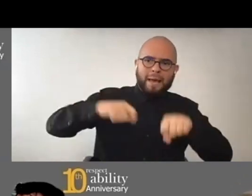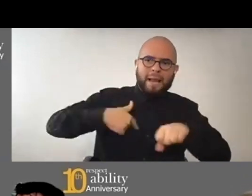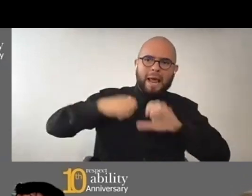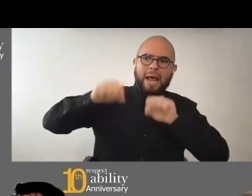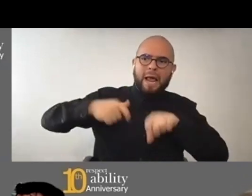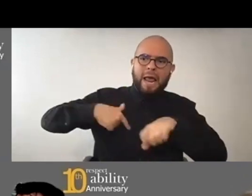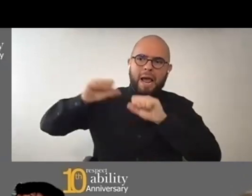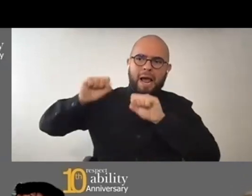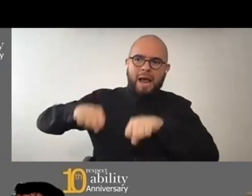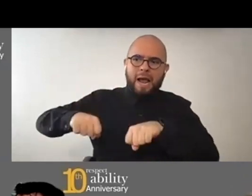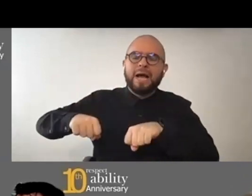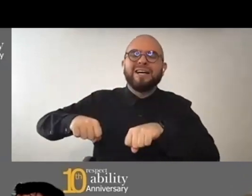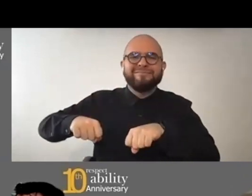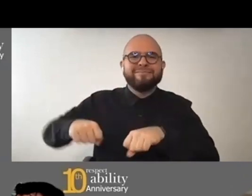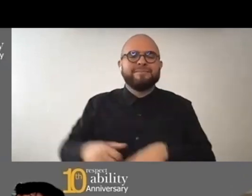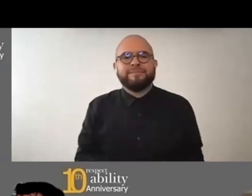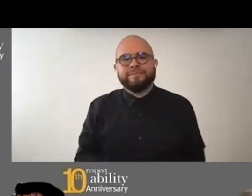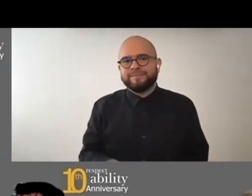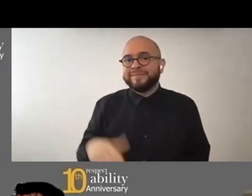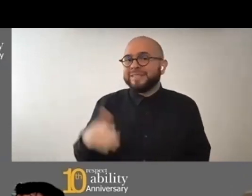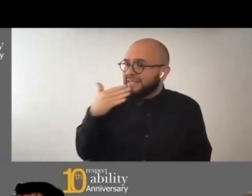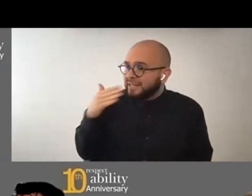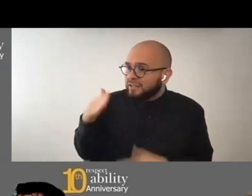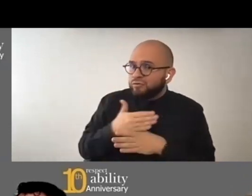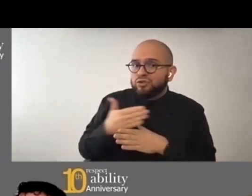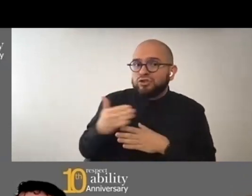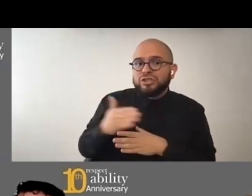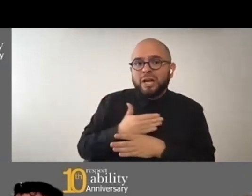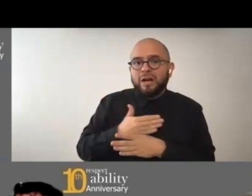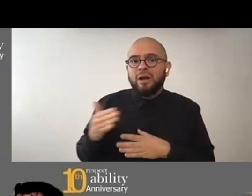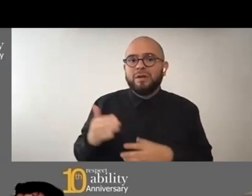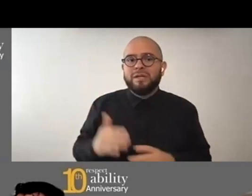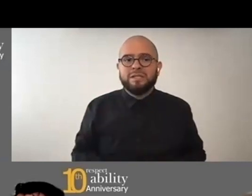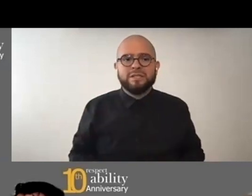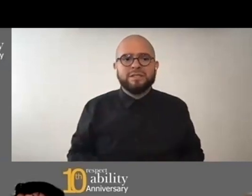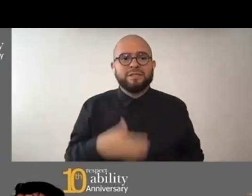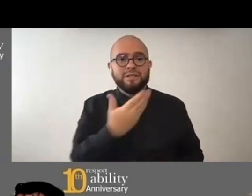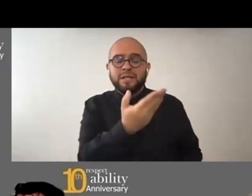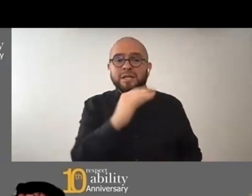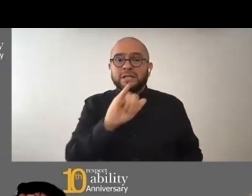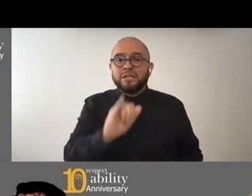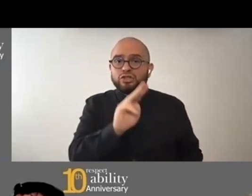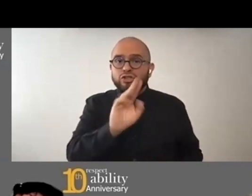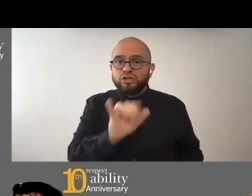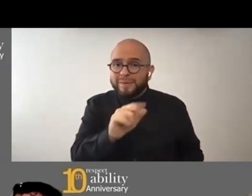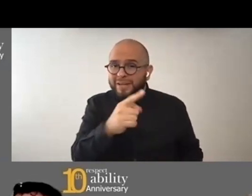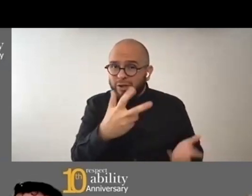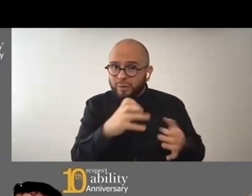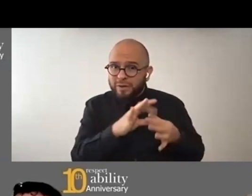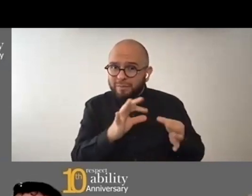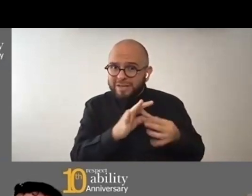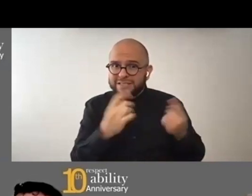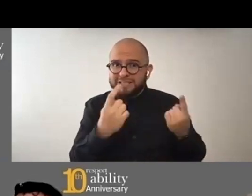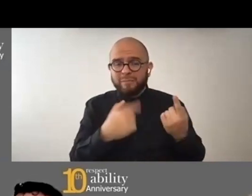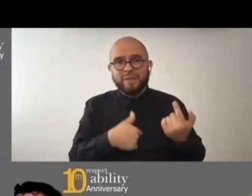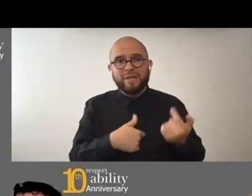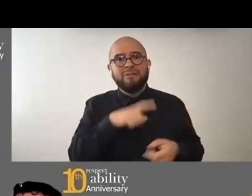Thank you, Stacey, for sharing. Jimmy, are there additional things you'd like to mention about challenges in pursuing a career in public policy as a person with a